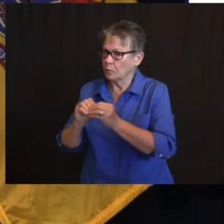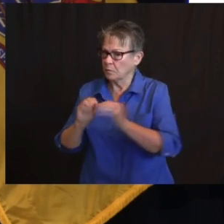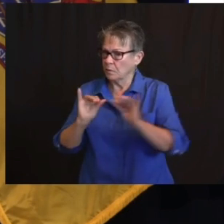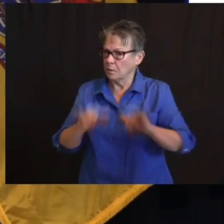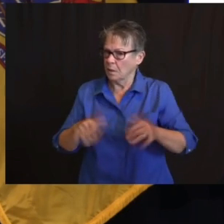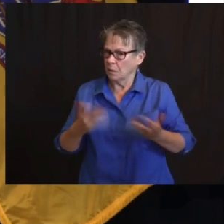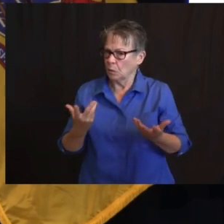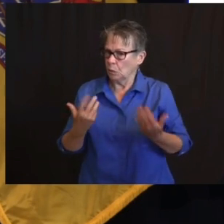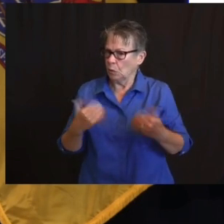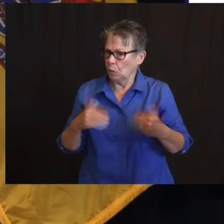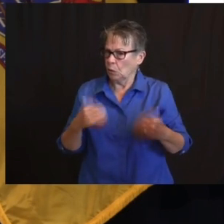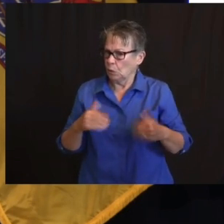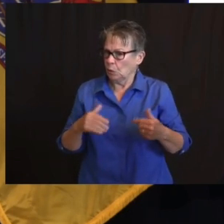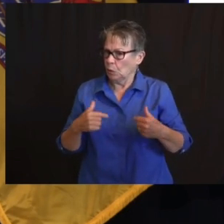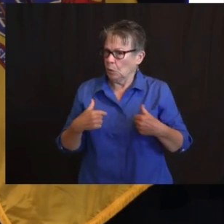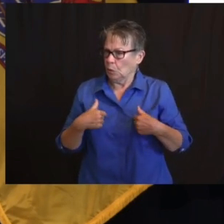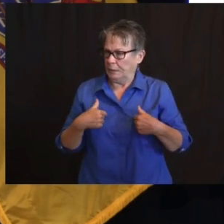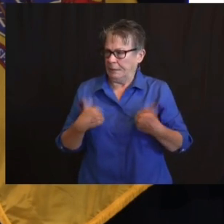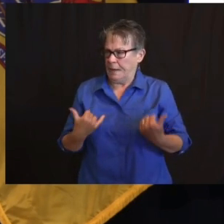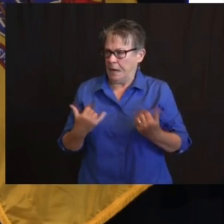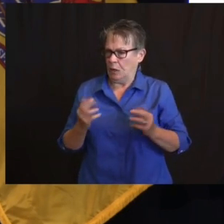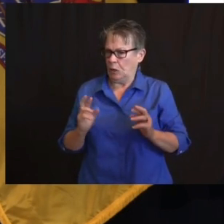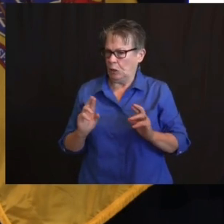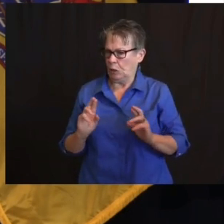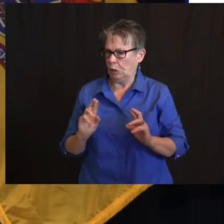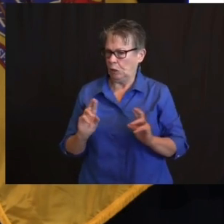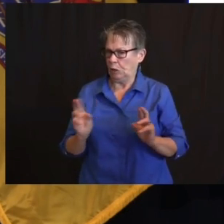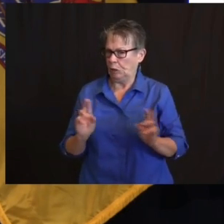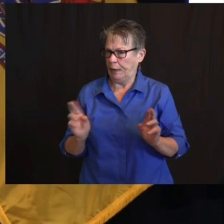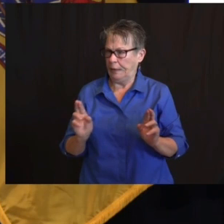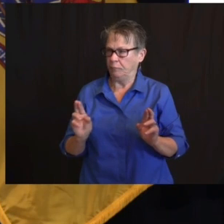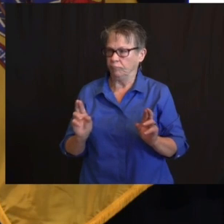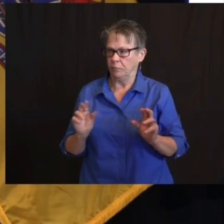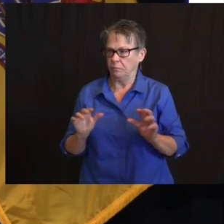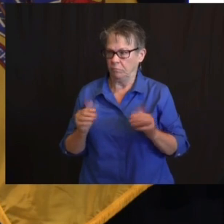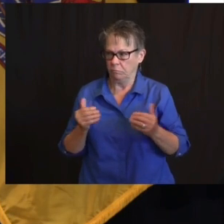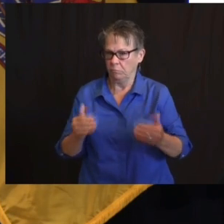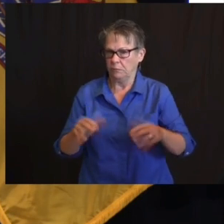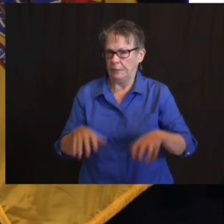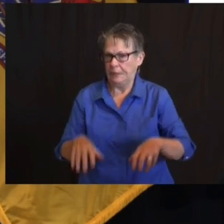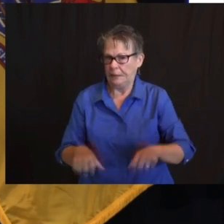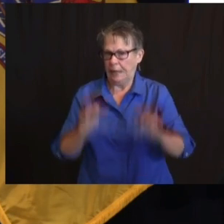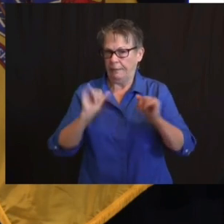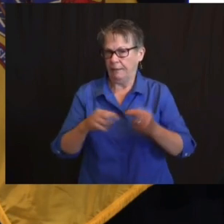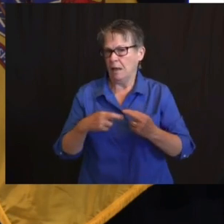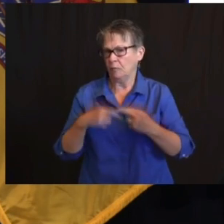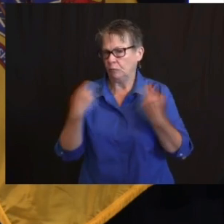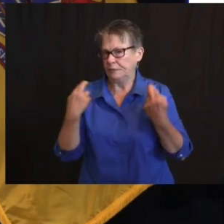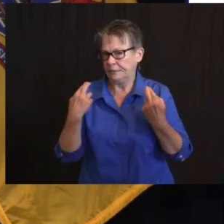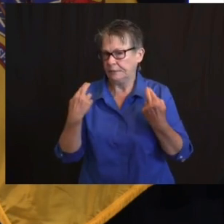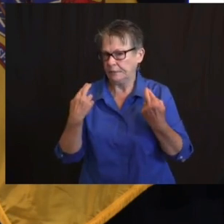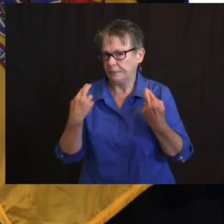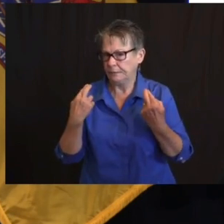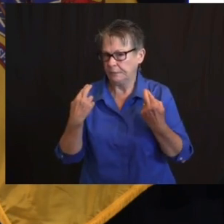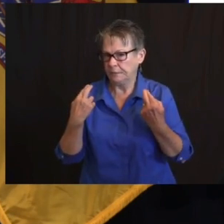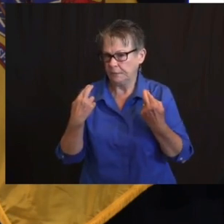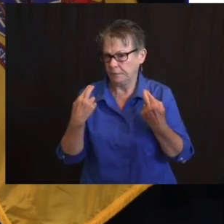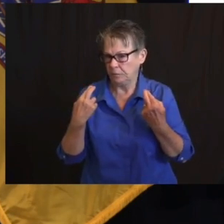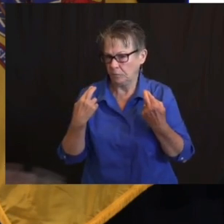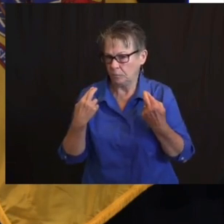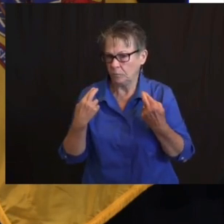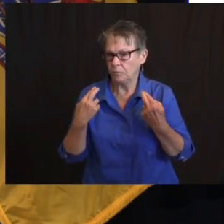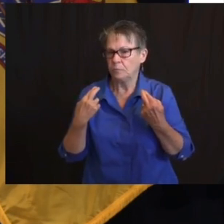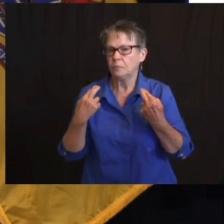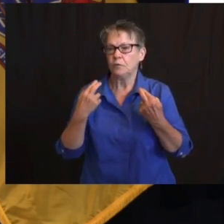take the additional risk because of the extraordinary work you all have done in cracking the back of these curves and flattening